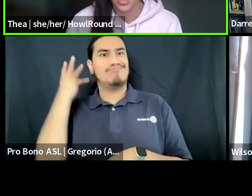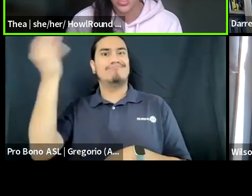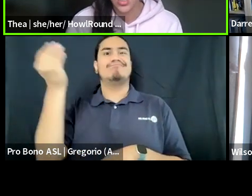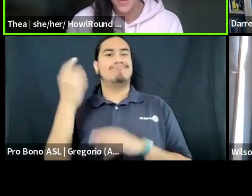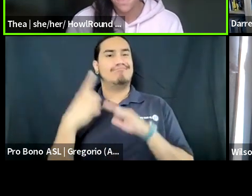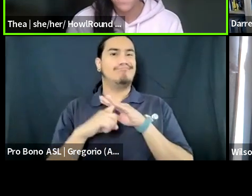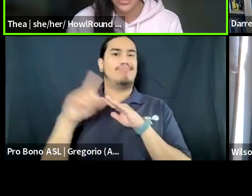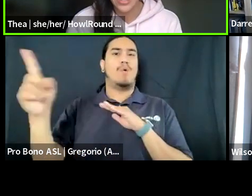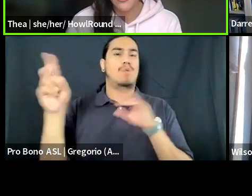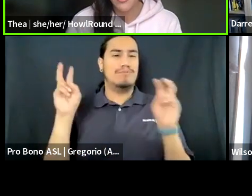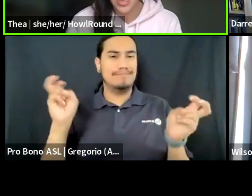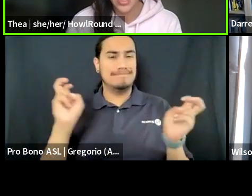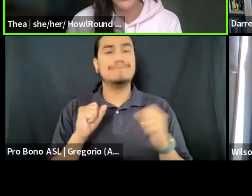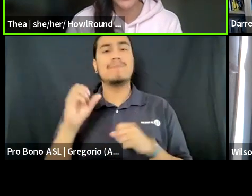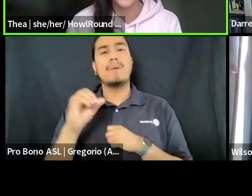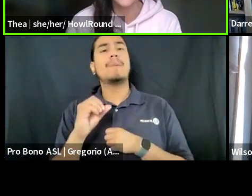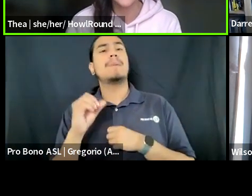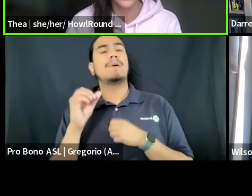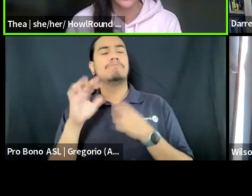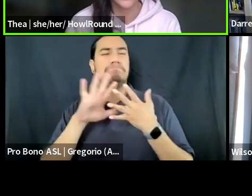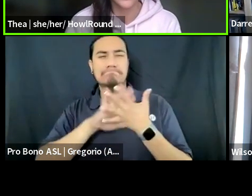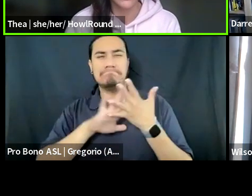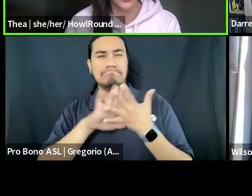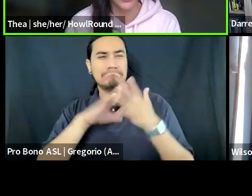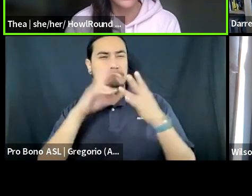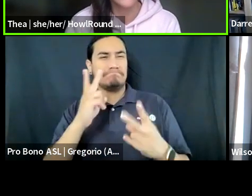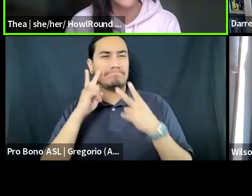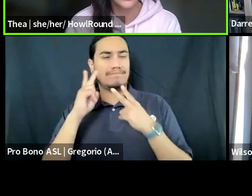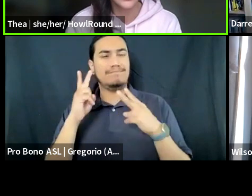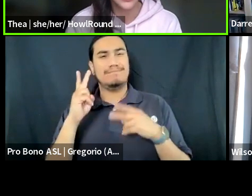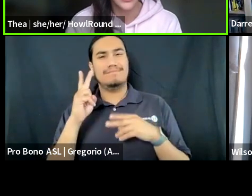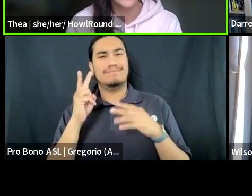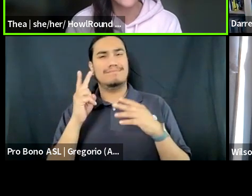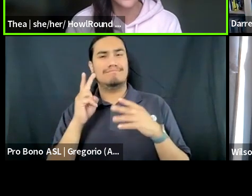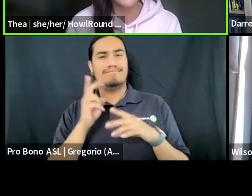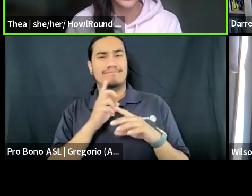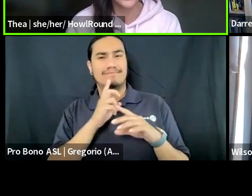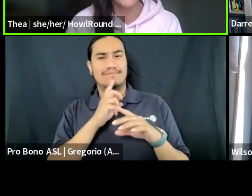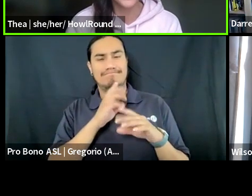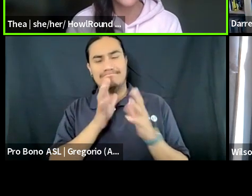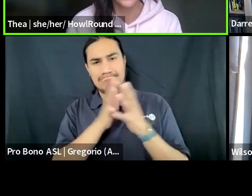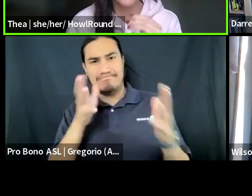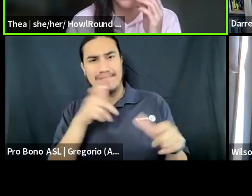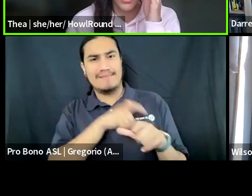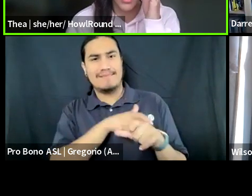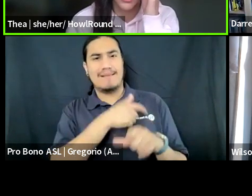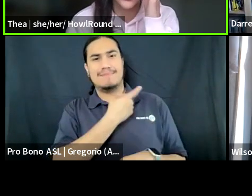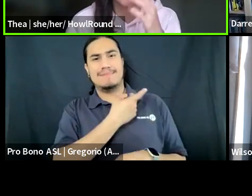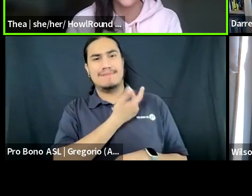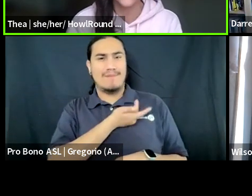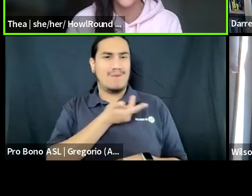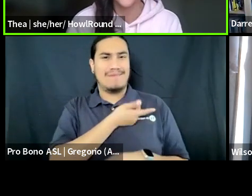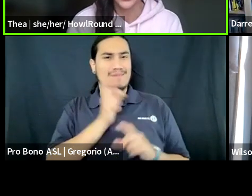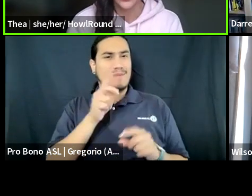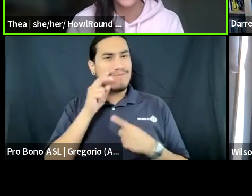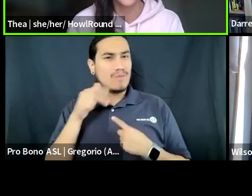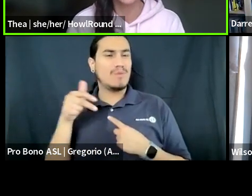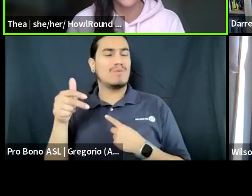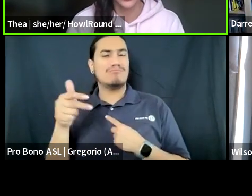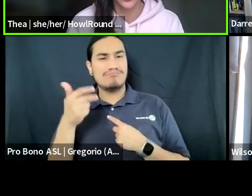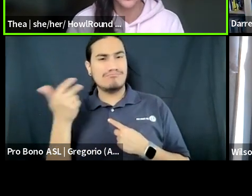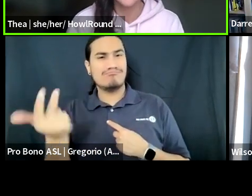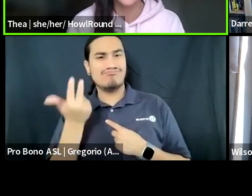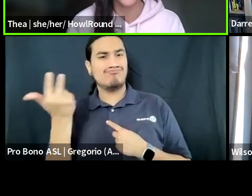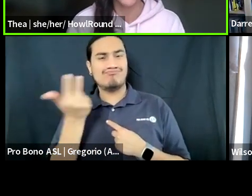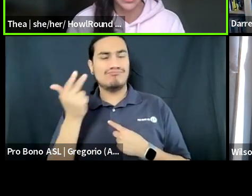like very vague memories of all of our walks. And so it was a much more broad sort of, and you